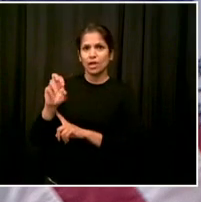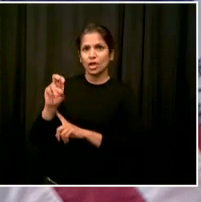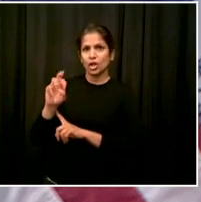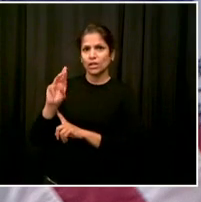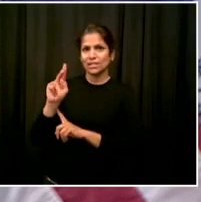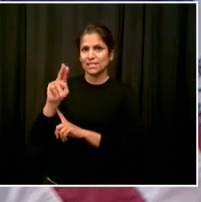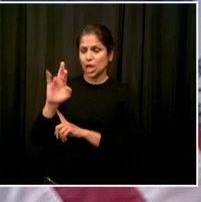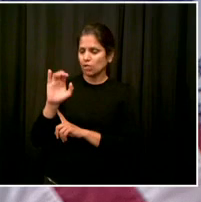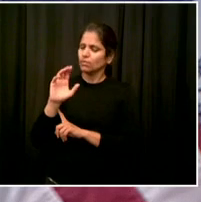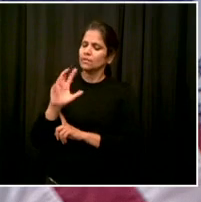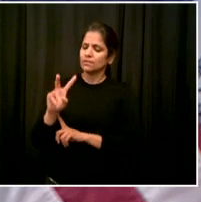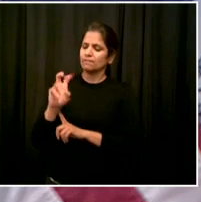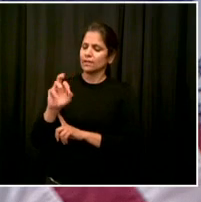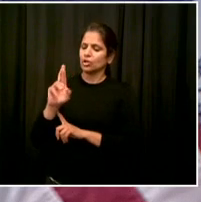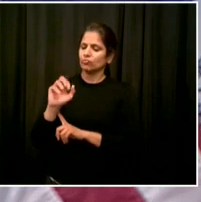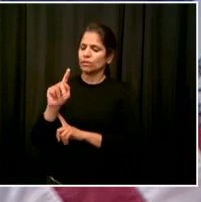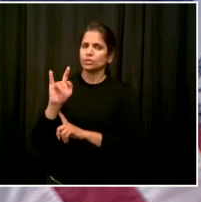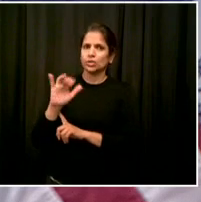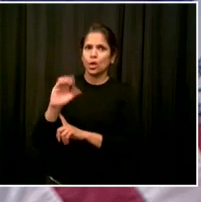1010 Wins.